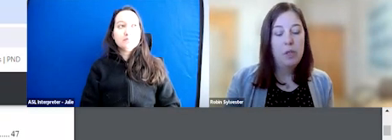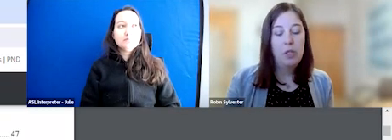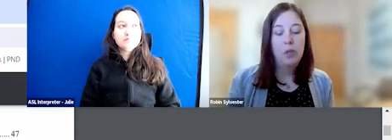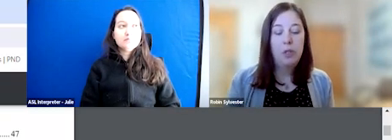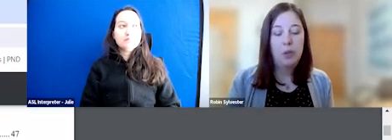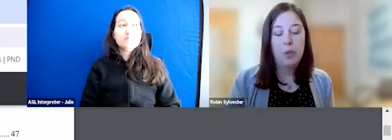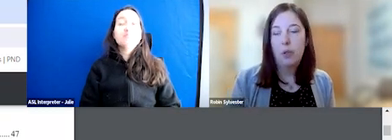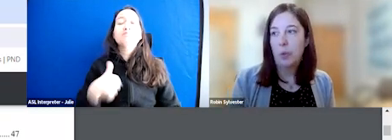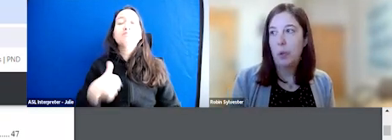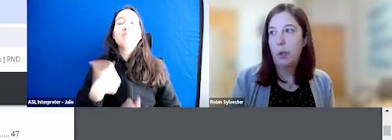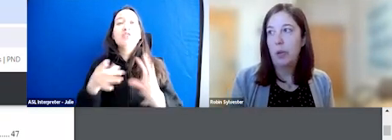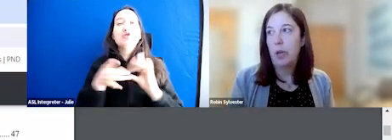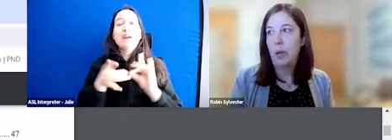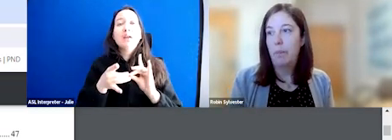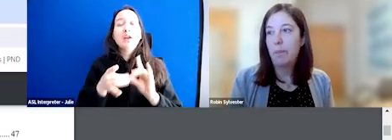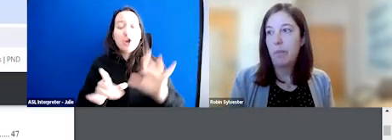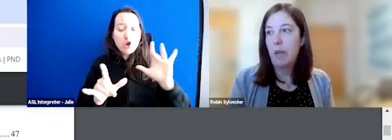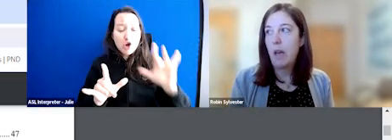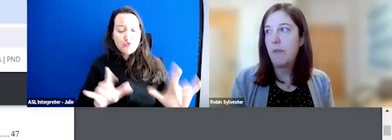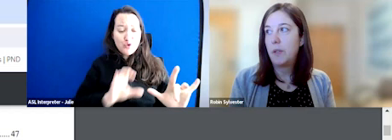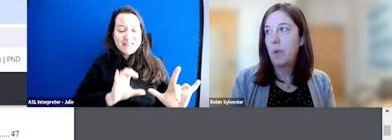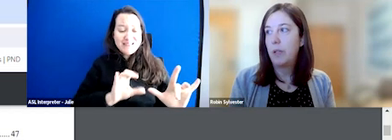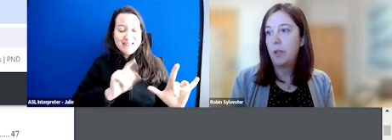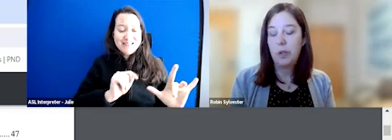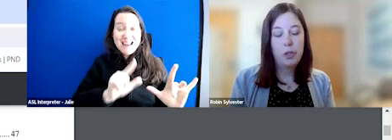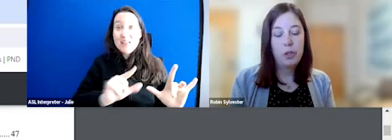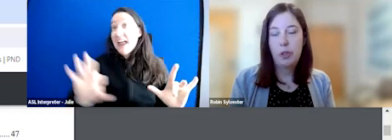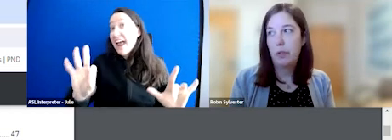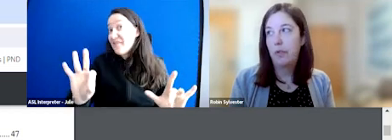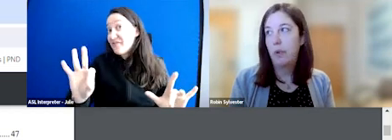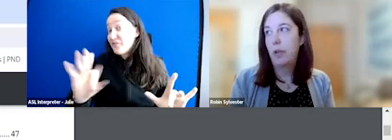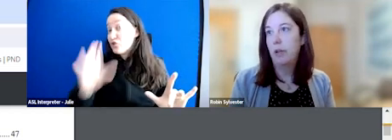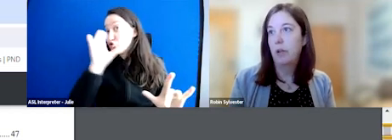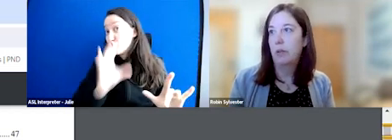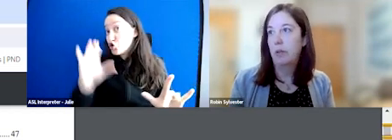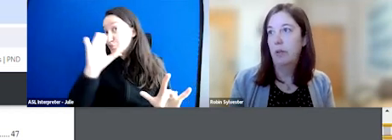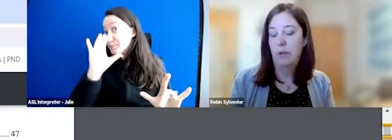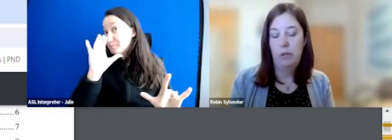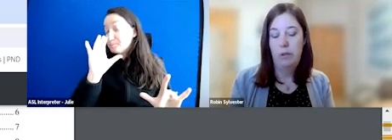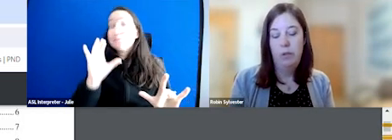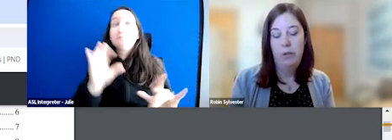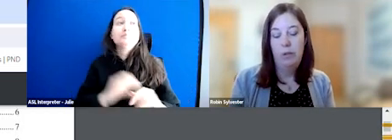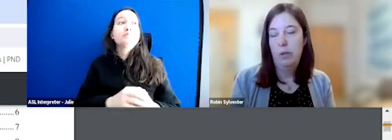So as I mentioned, you can do Control F as a way to search for